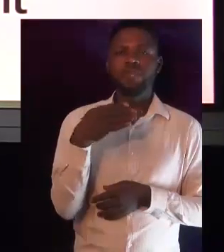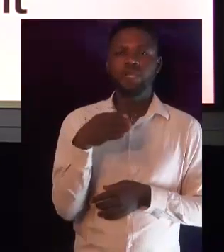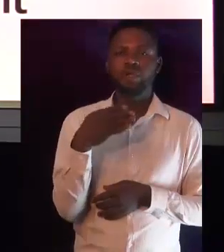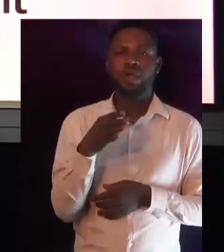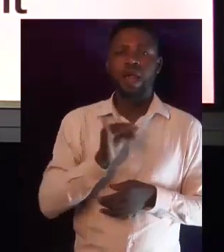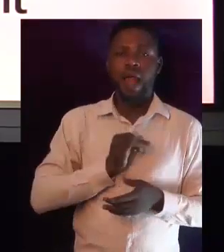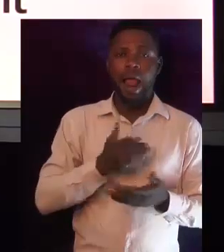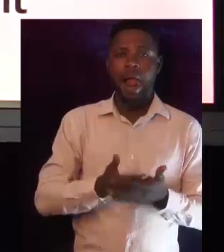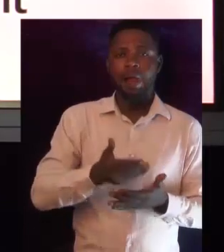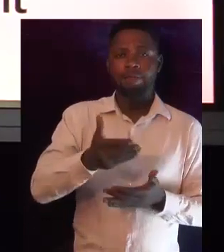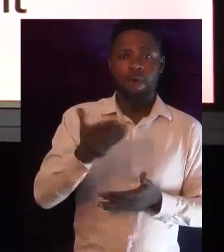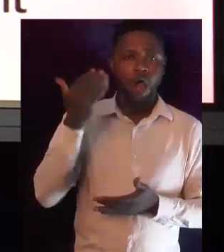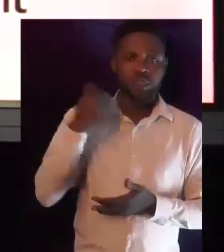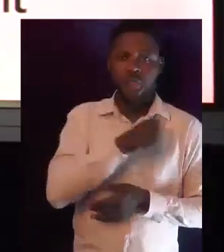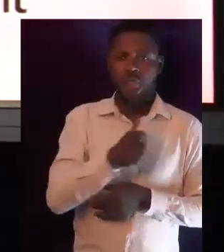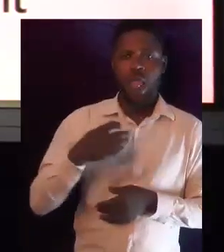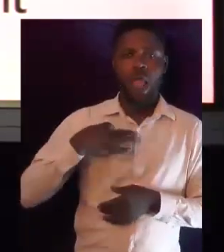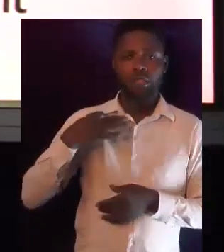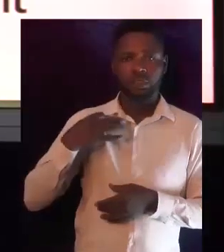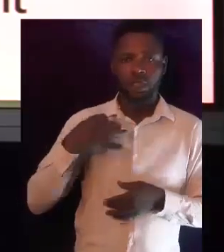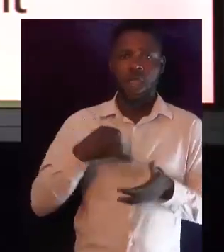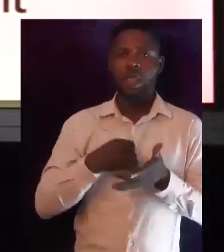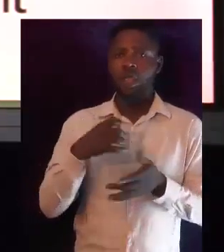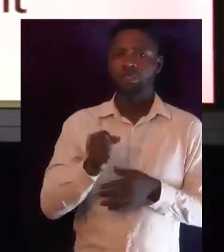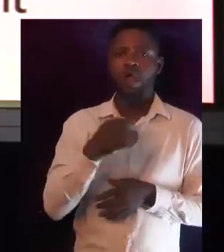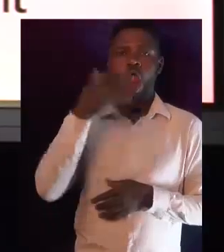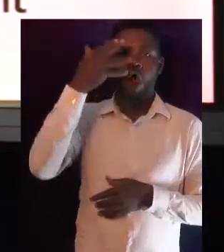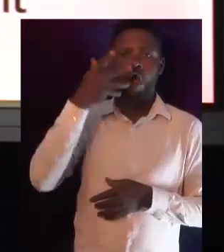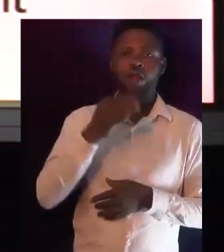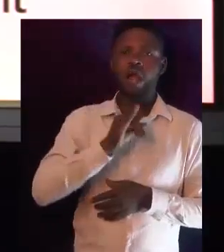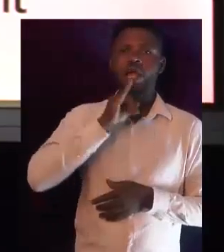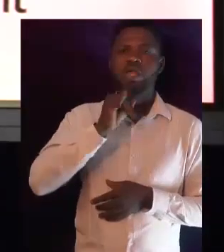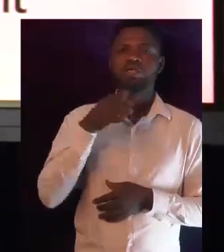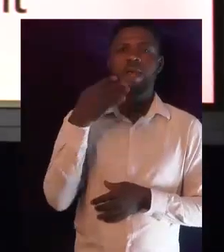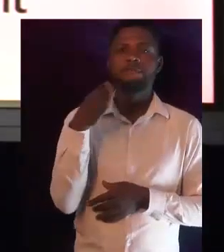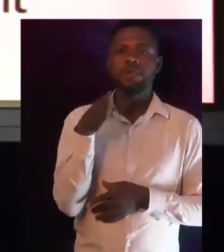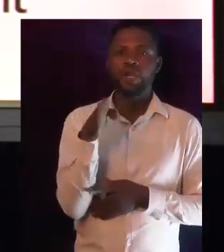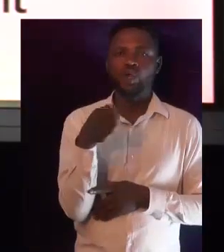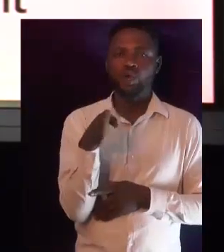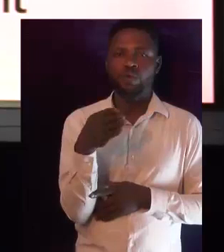blue. I bought a shirt. Its color is blue.